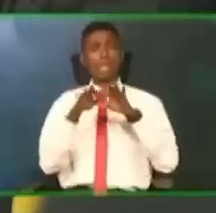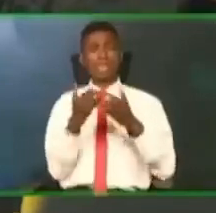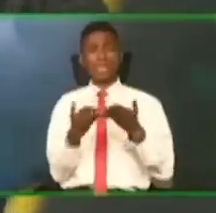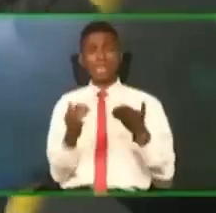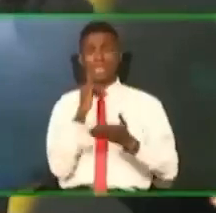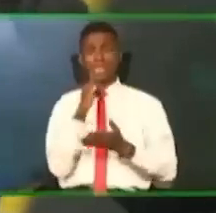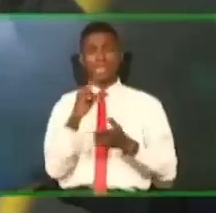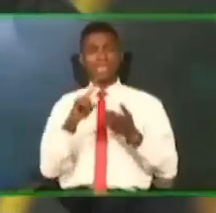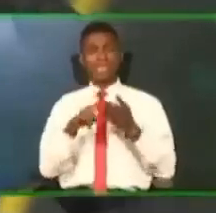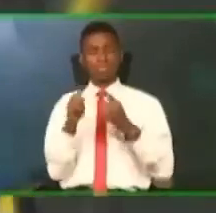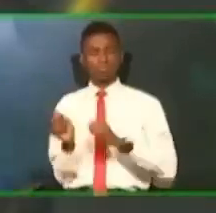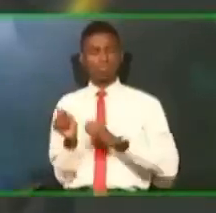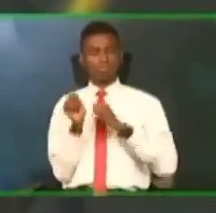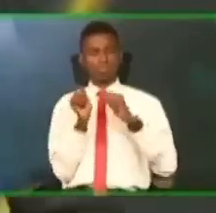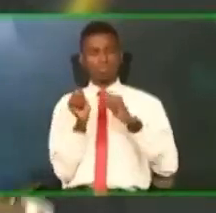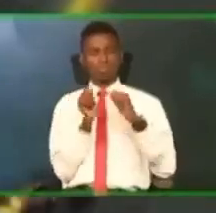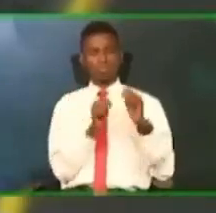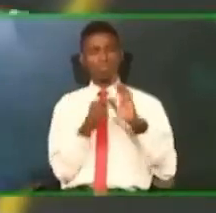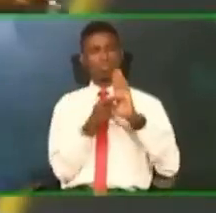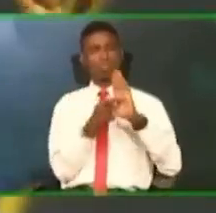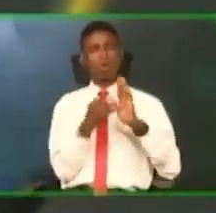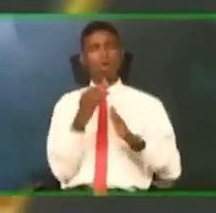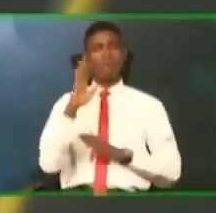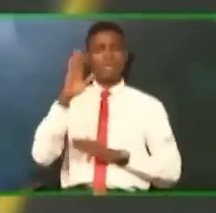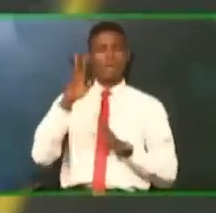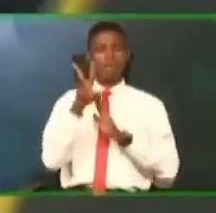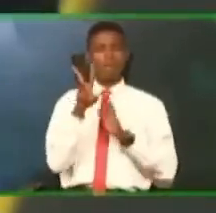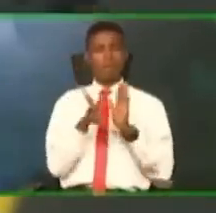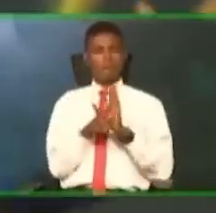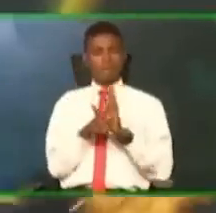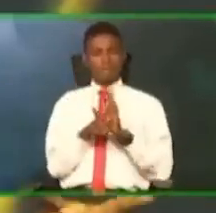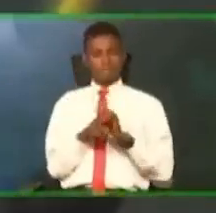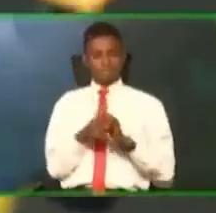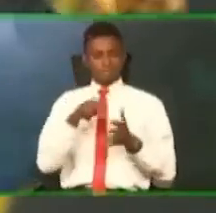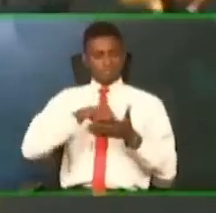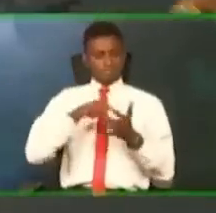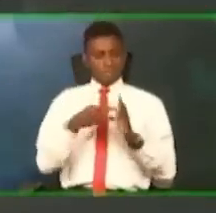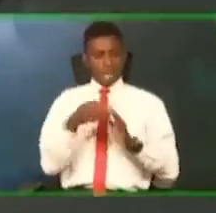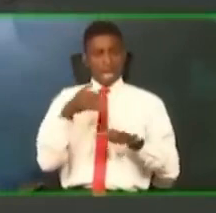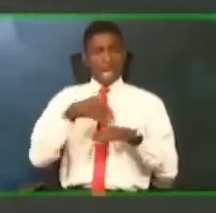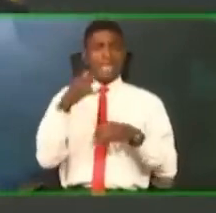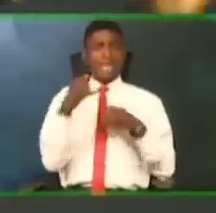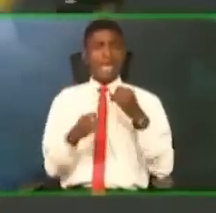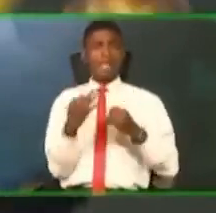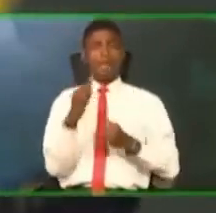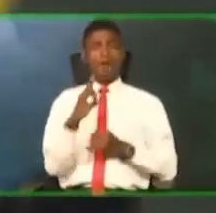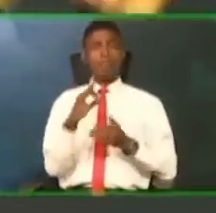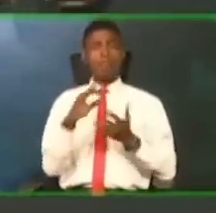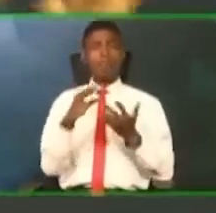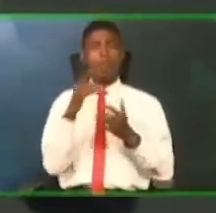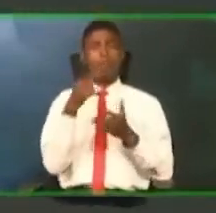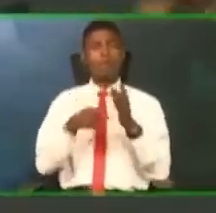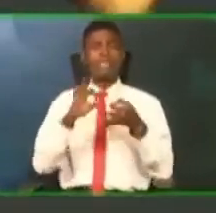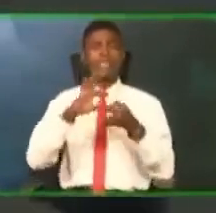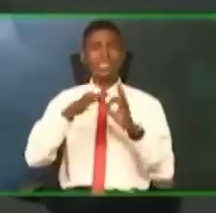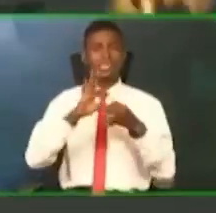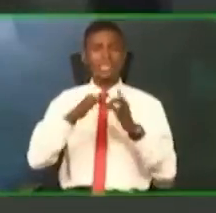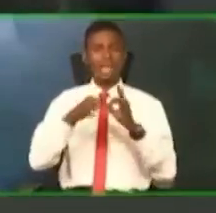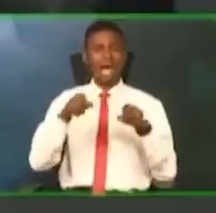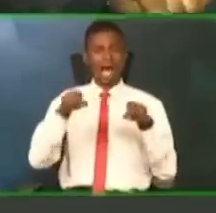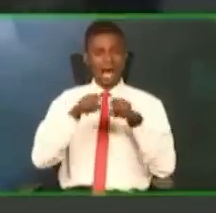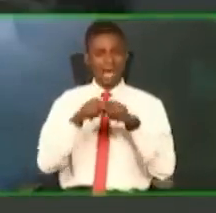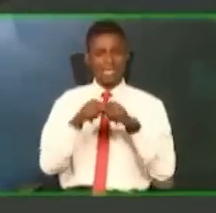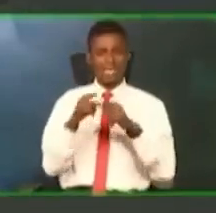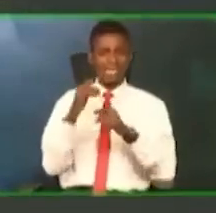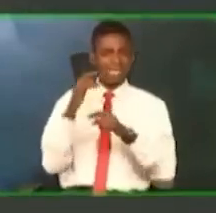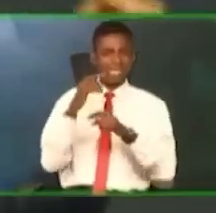his intent to the believer. That means at the end of whatever you call hearing God, if the will and the intent of God does not